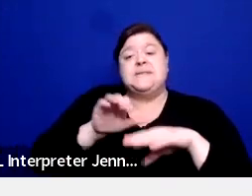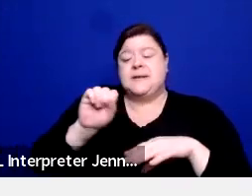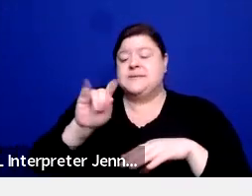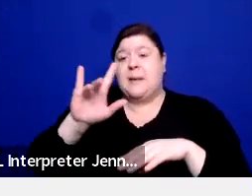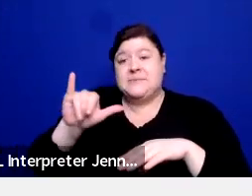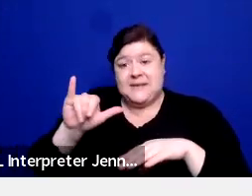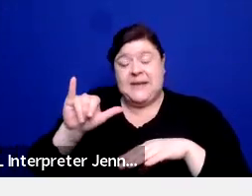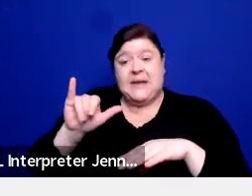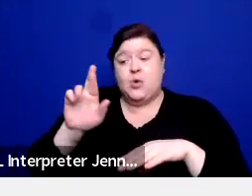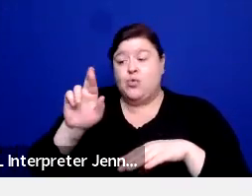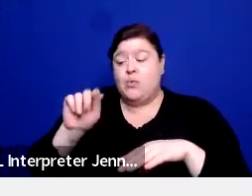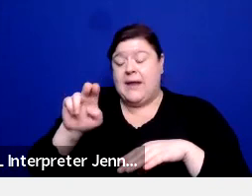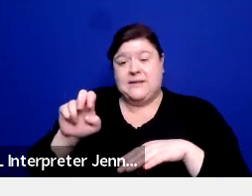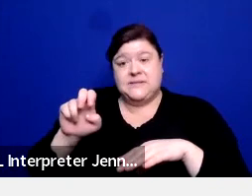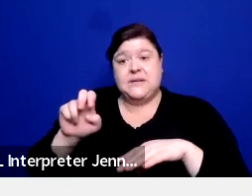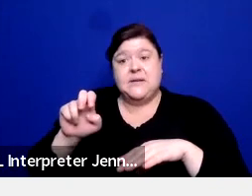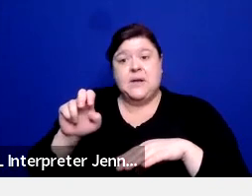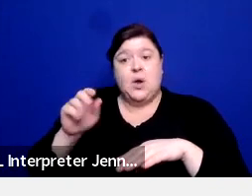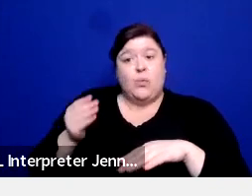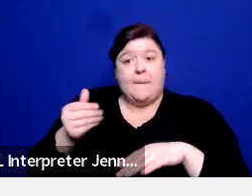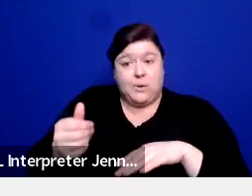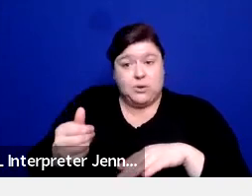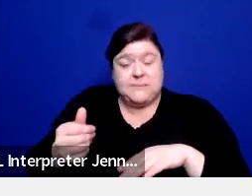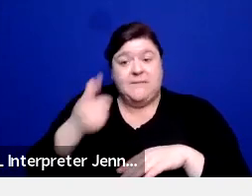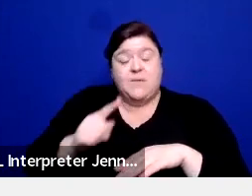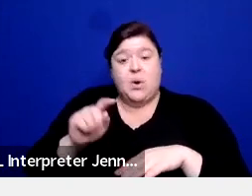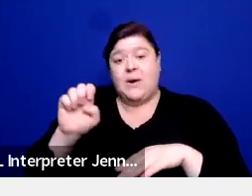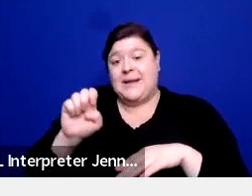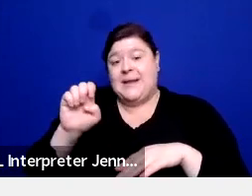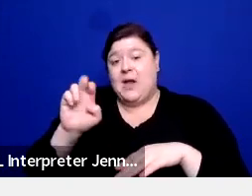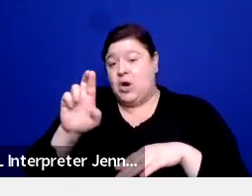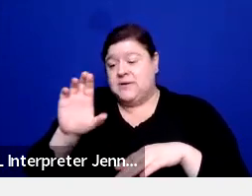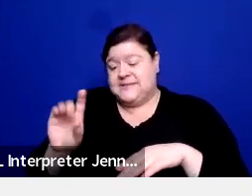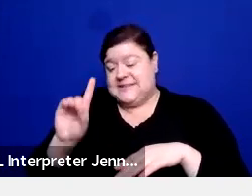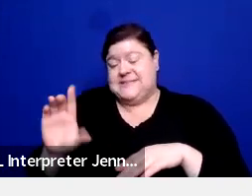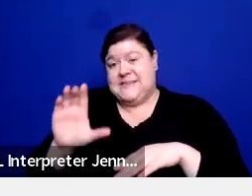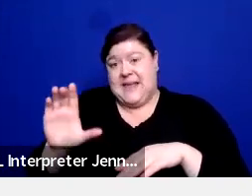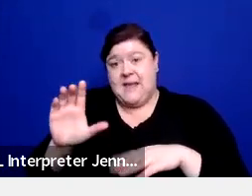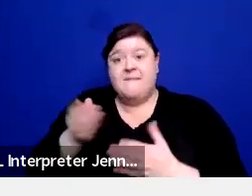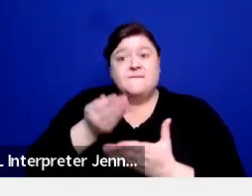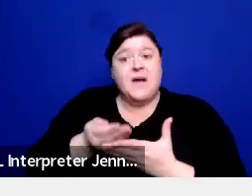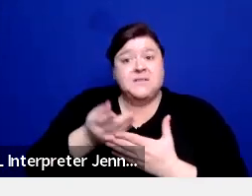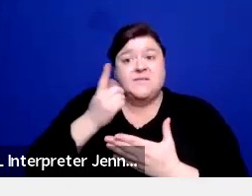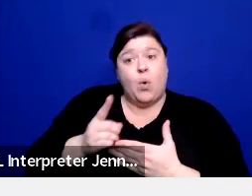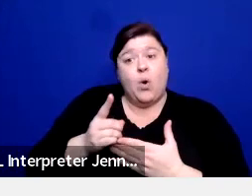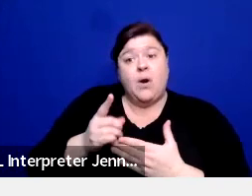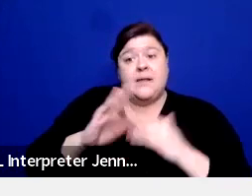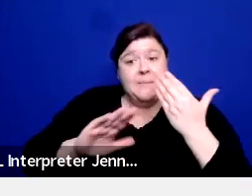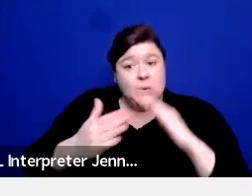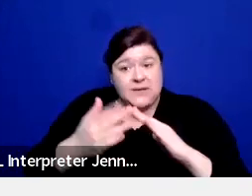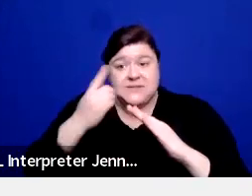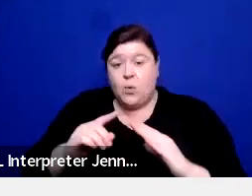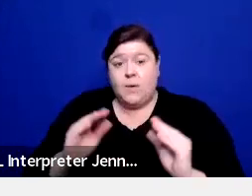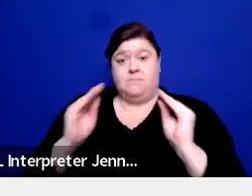for ERDC. It would also provide some funds to communities to increase capacity, so